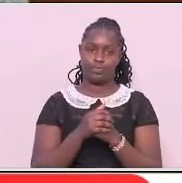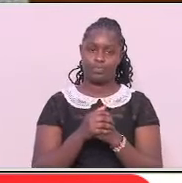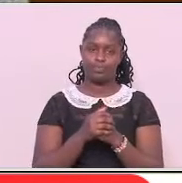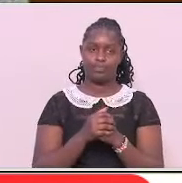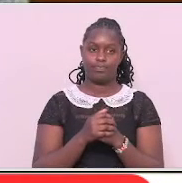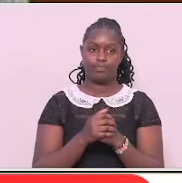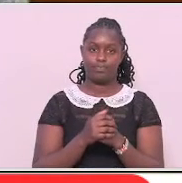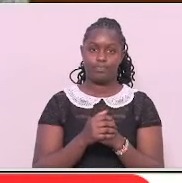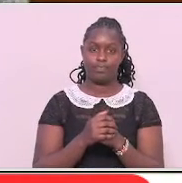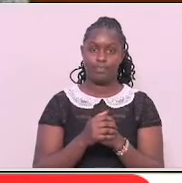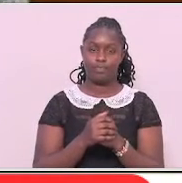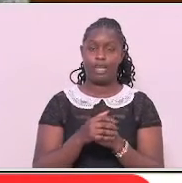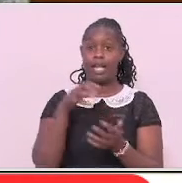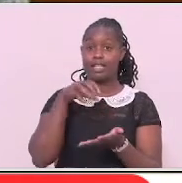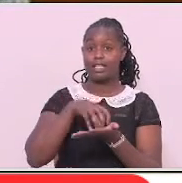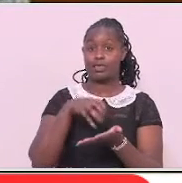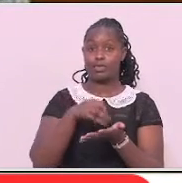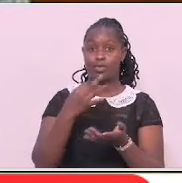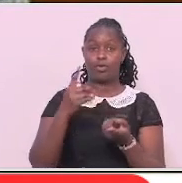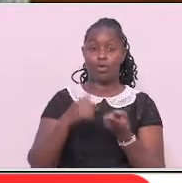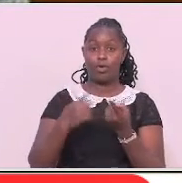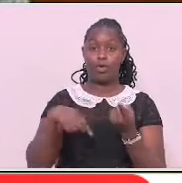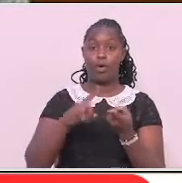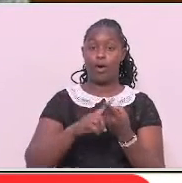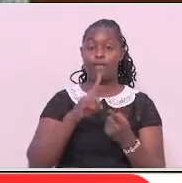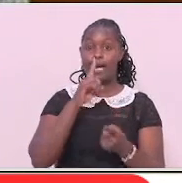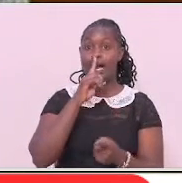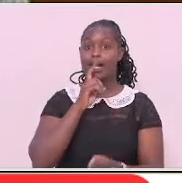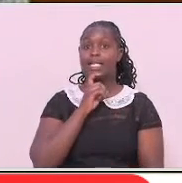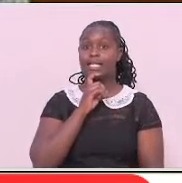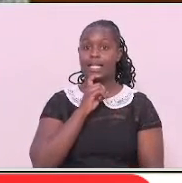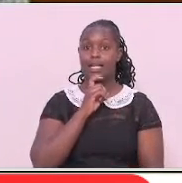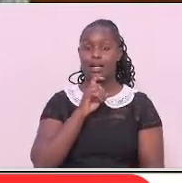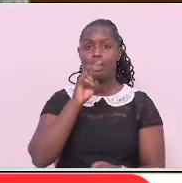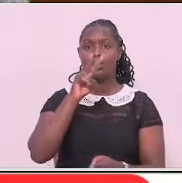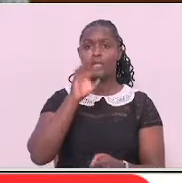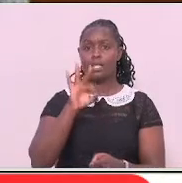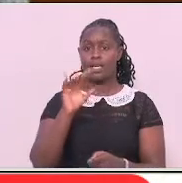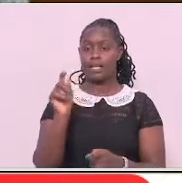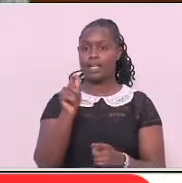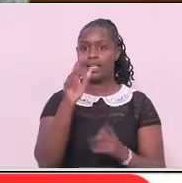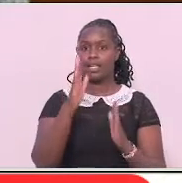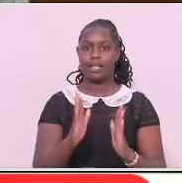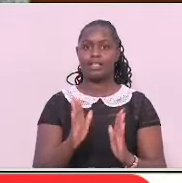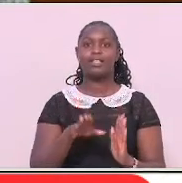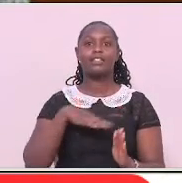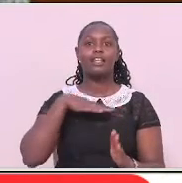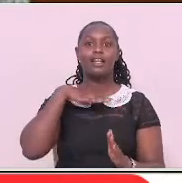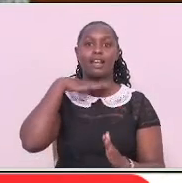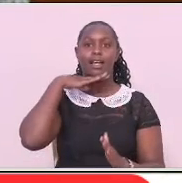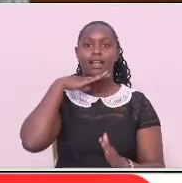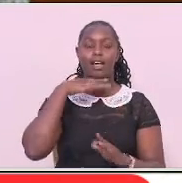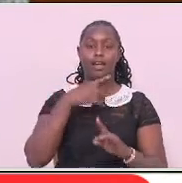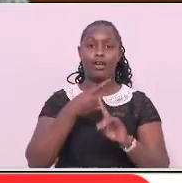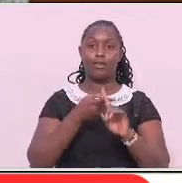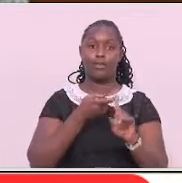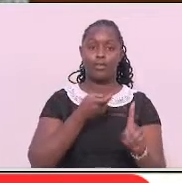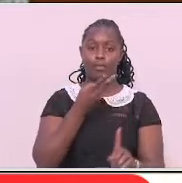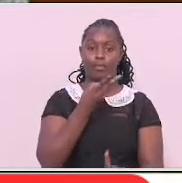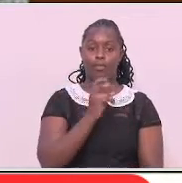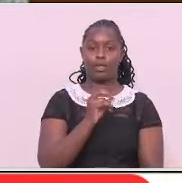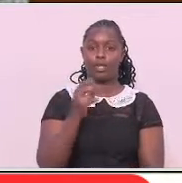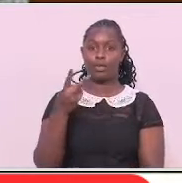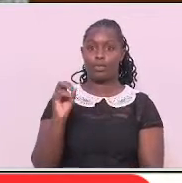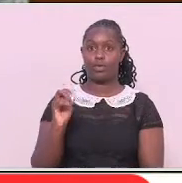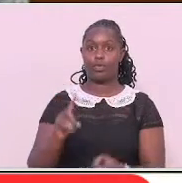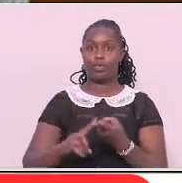2022. The state of Qatar: 53 Kenyan migrant workers lost their lives from 2020 to